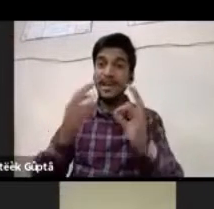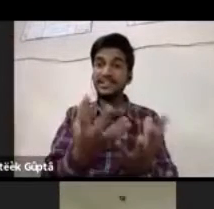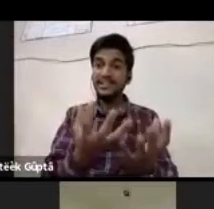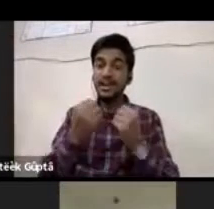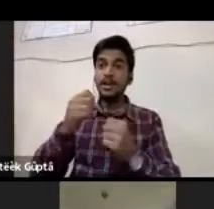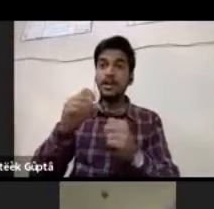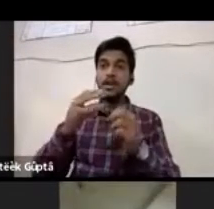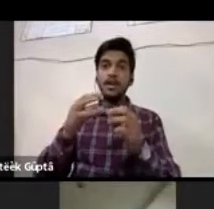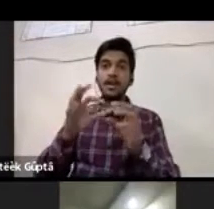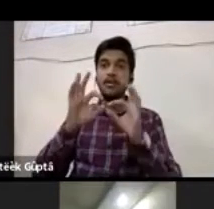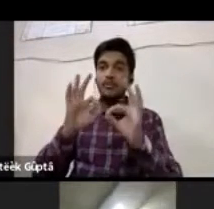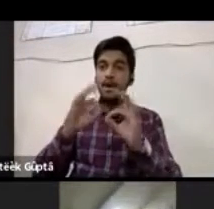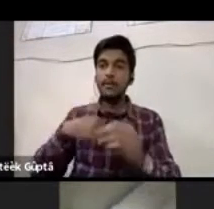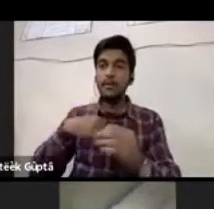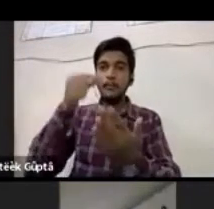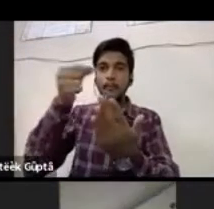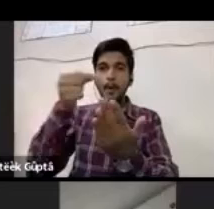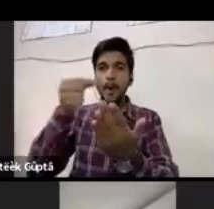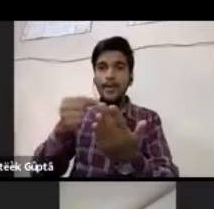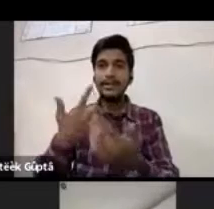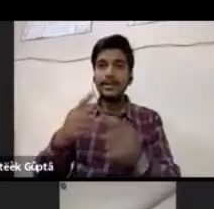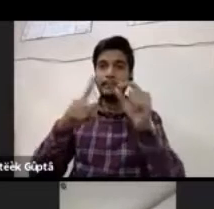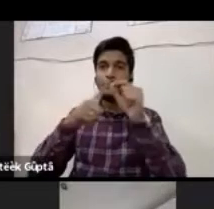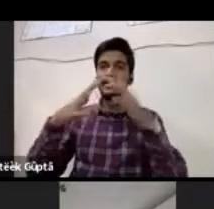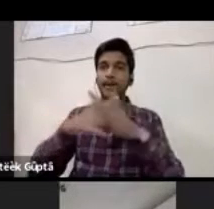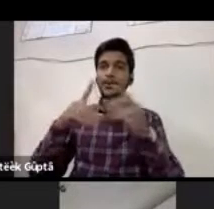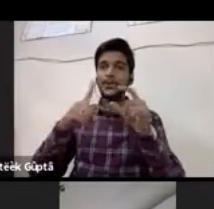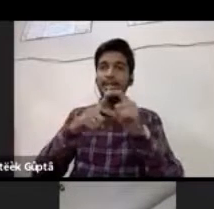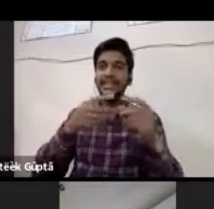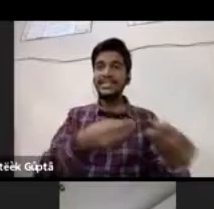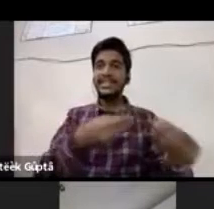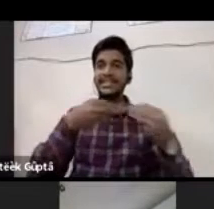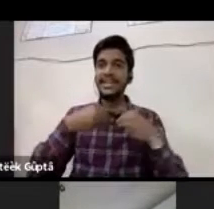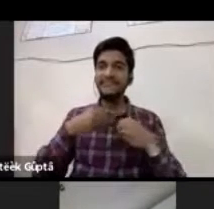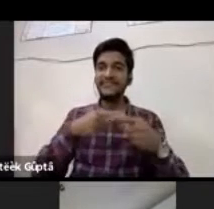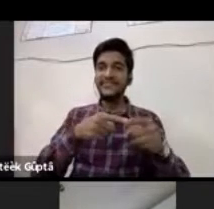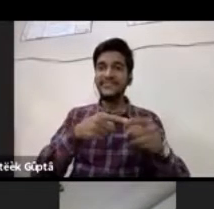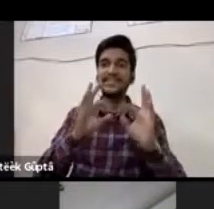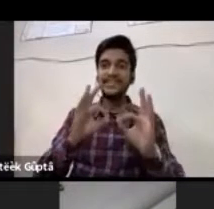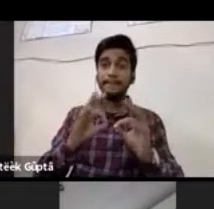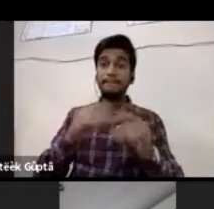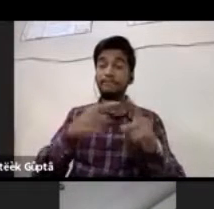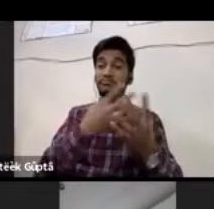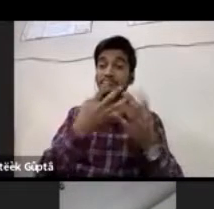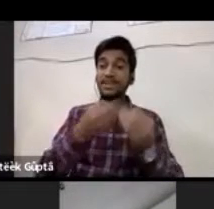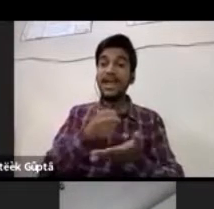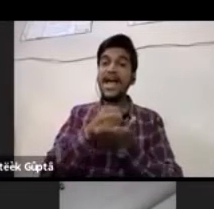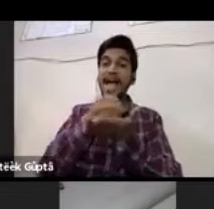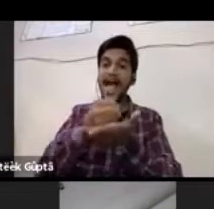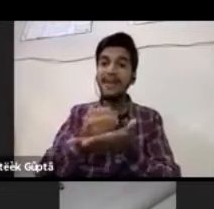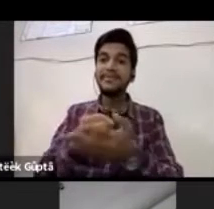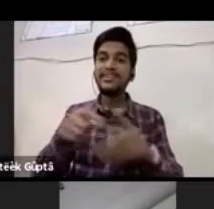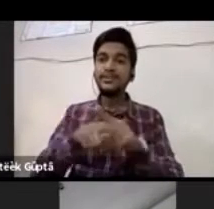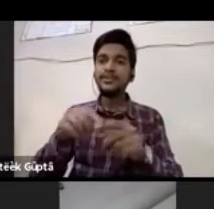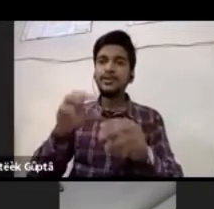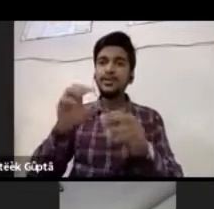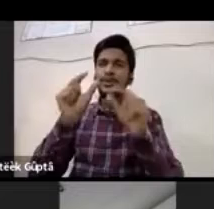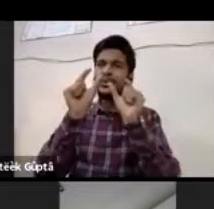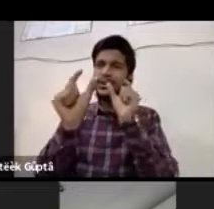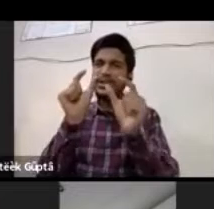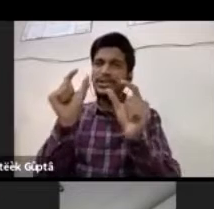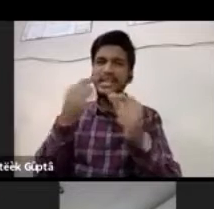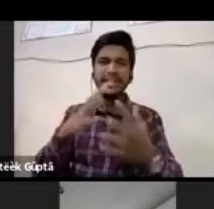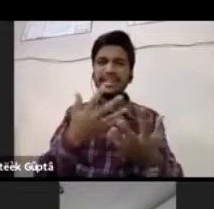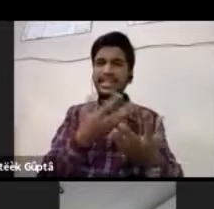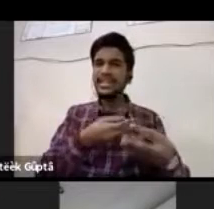they are PWDs. What they want is a right ecosystem. It just helps. So choti si cheez, meri organization mein agar steps pe